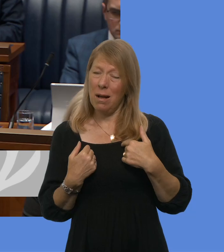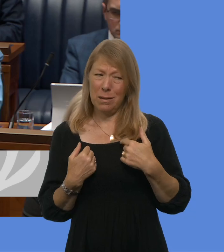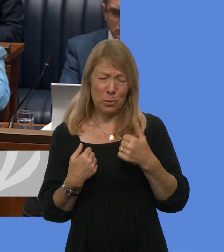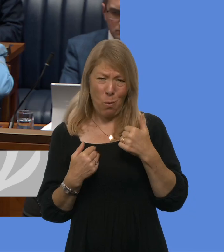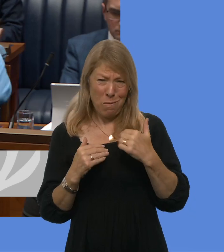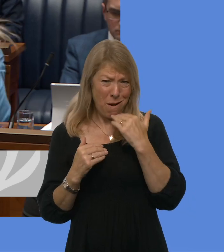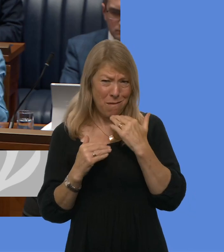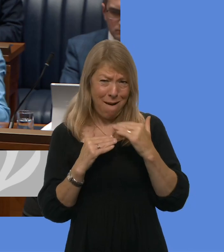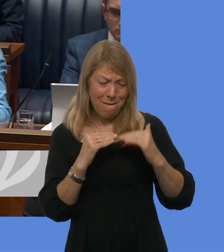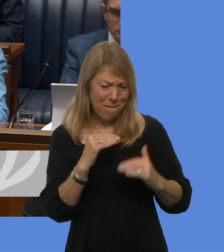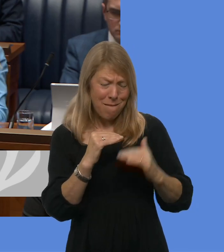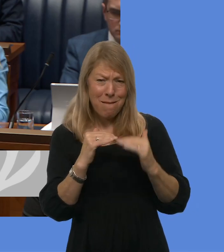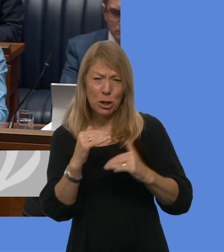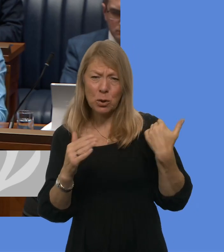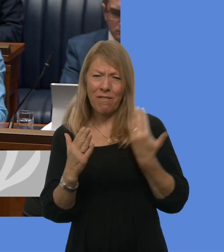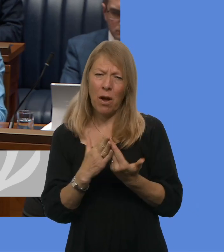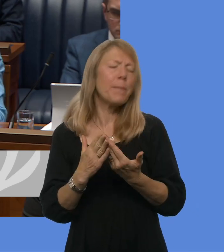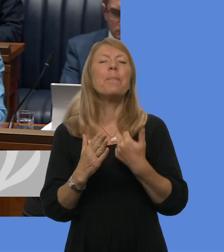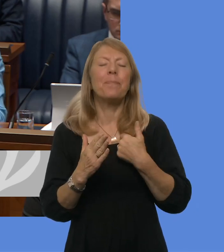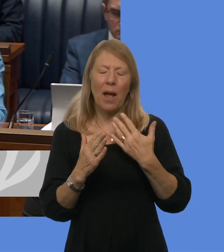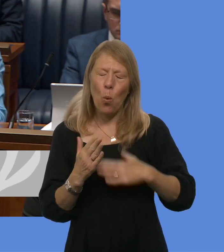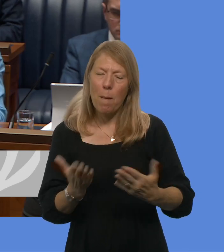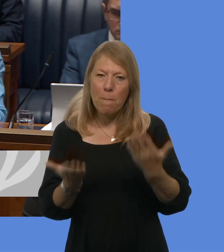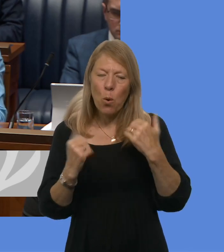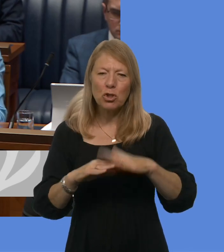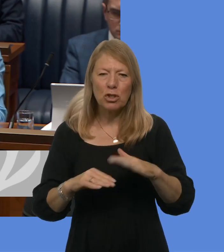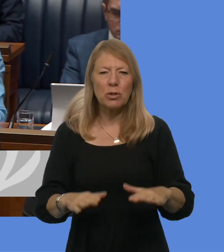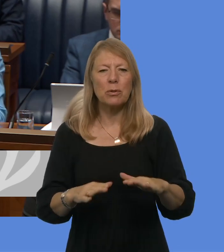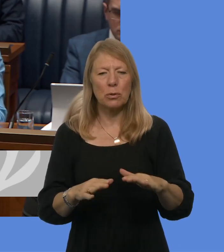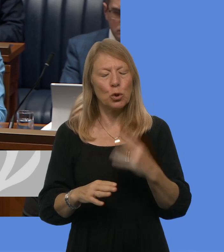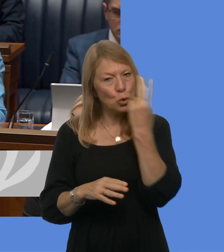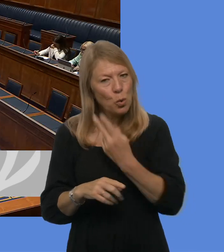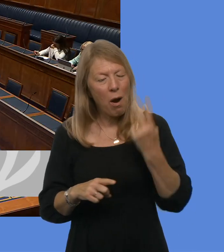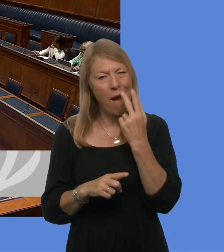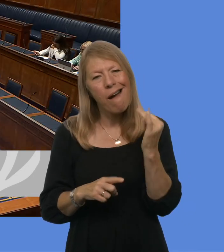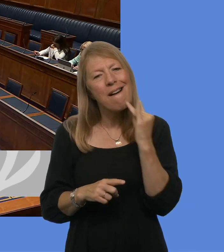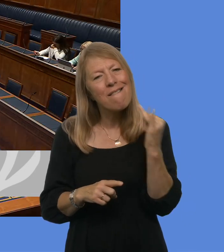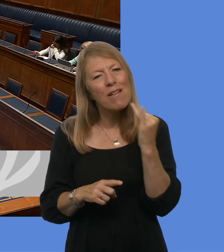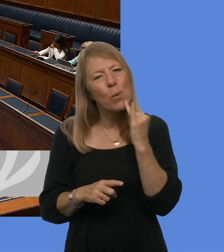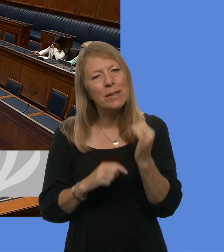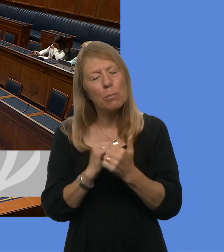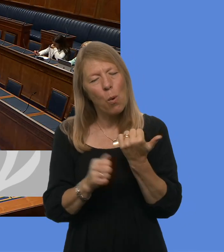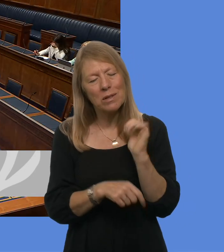being driven up. That's why there's a focus on this particular aspect of the curriculum-led capital programme. Patsy Midlone.